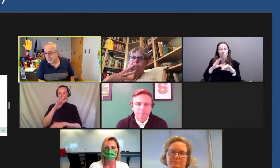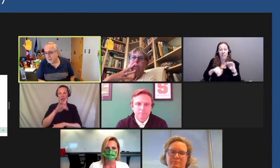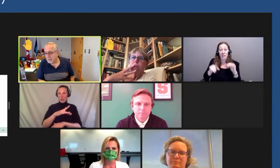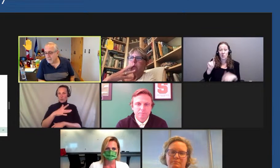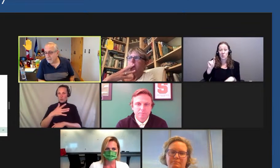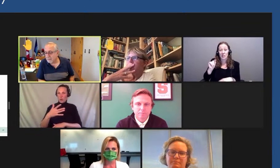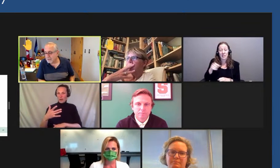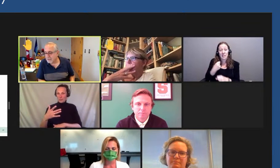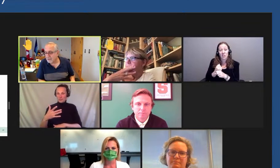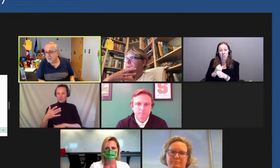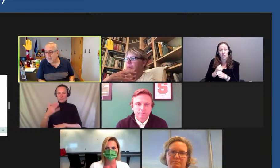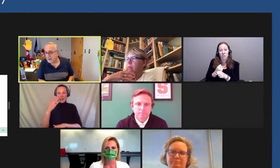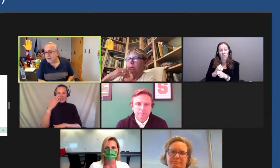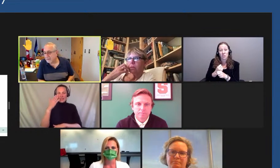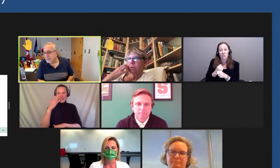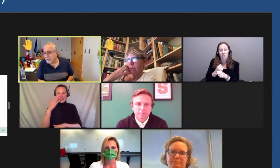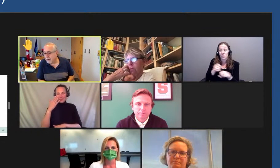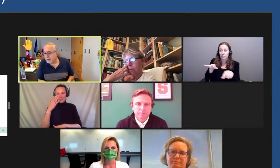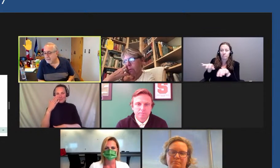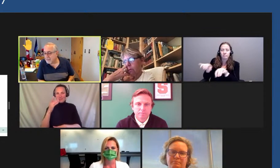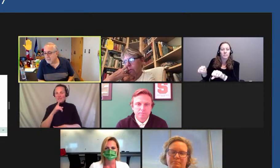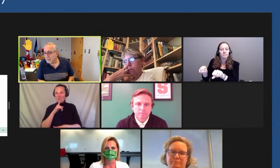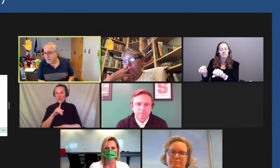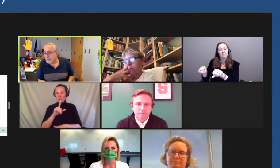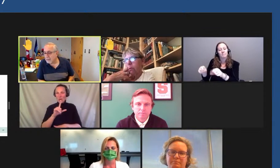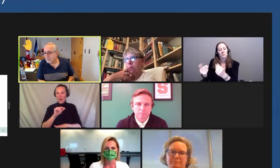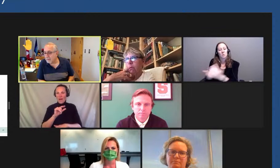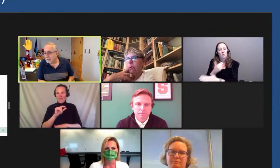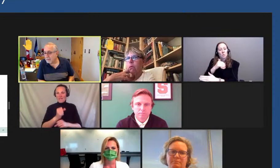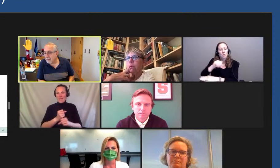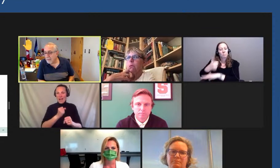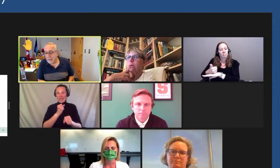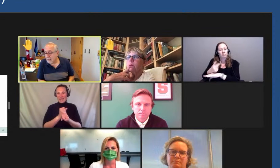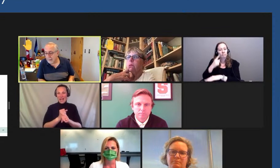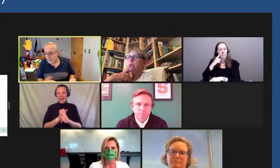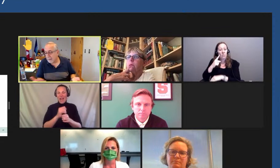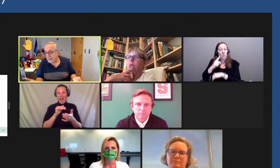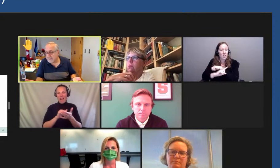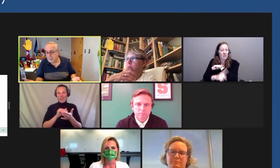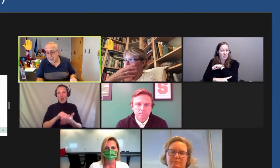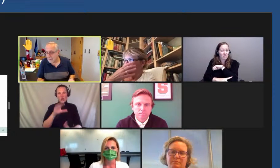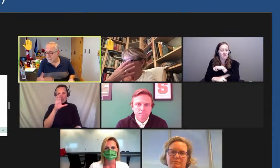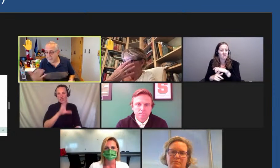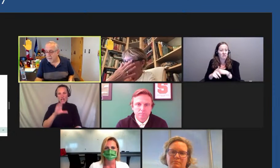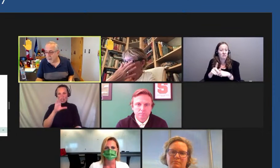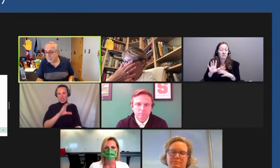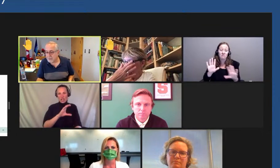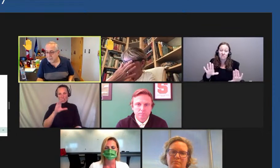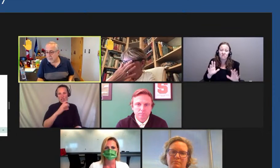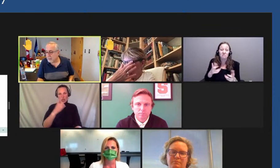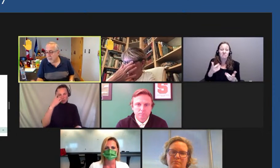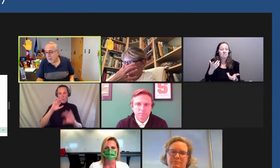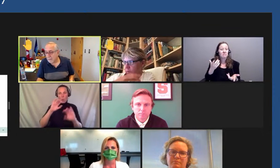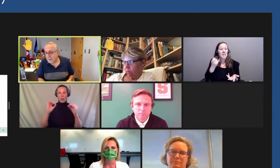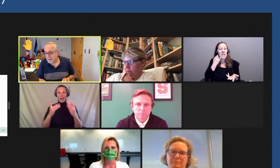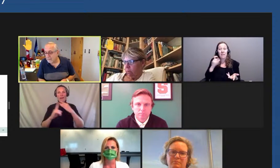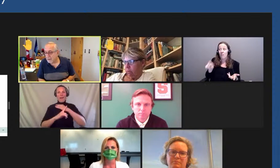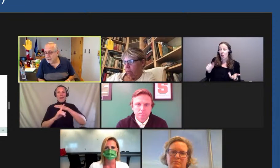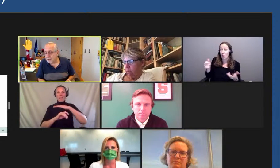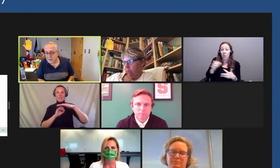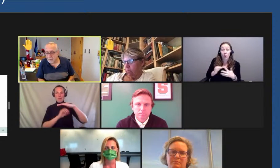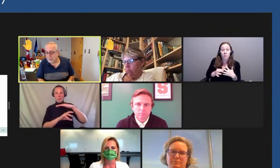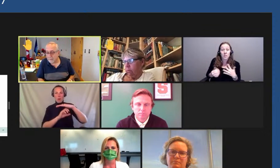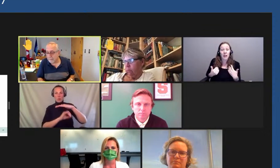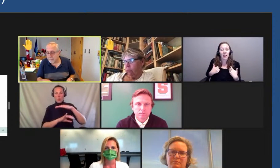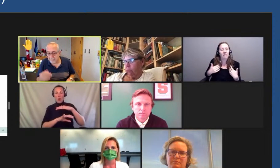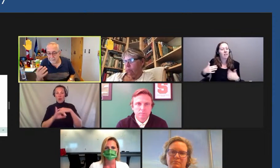any, to be able to secure another site for landfill. And unless we have other option, we haven't heard